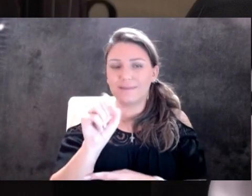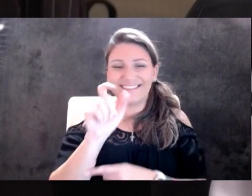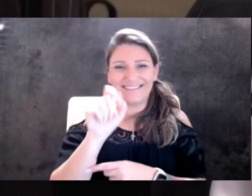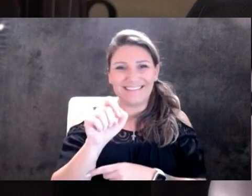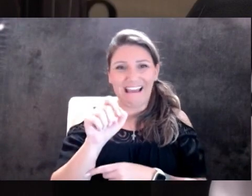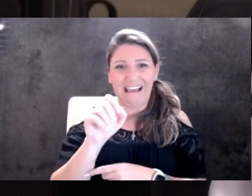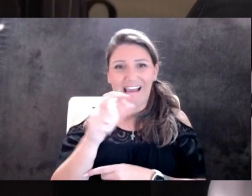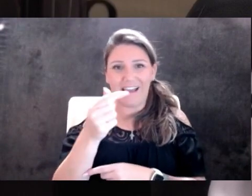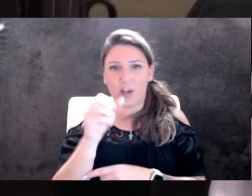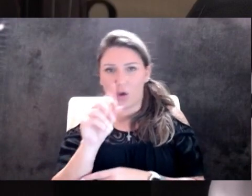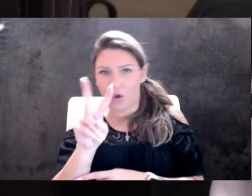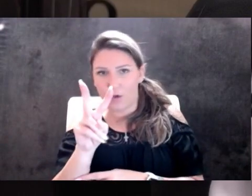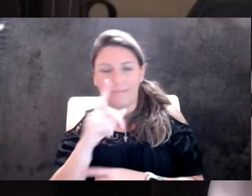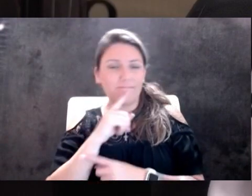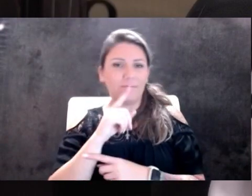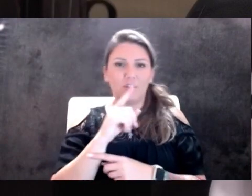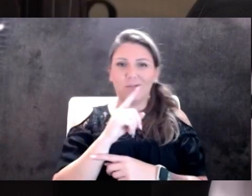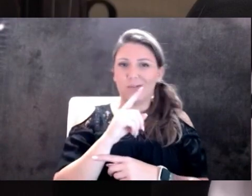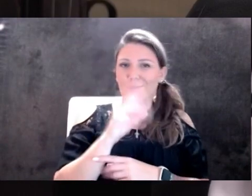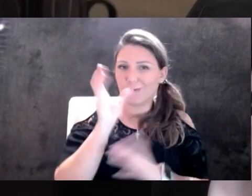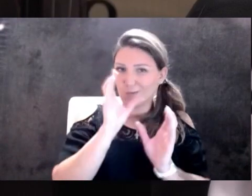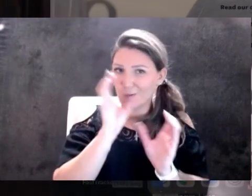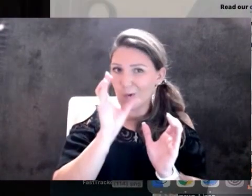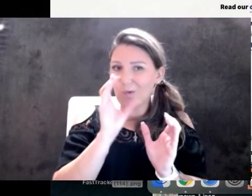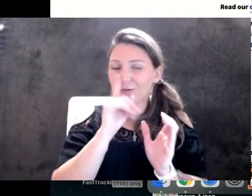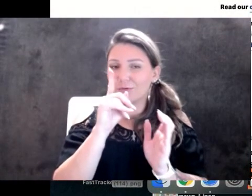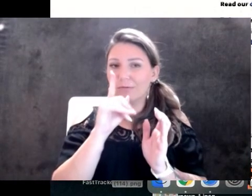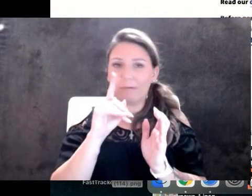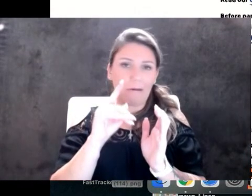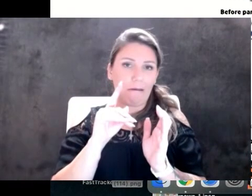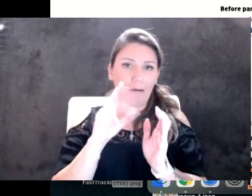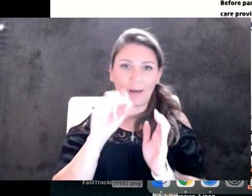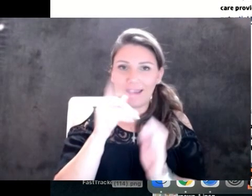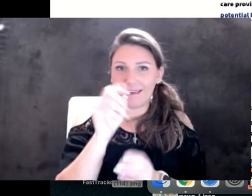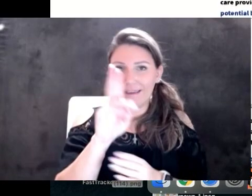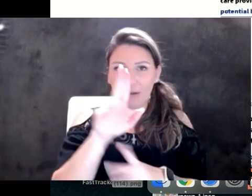do a keyword search by your cancer type or certain